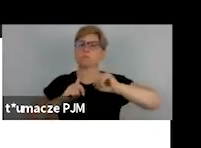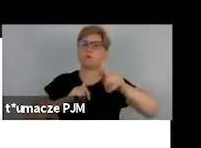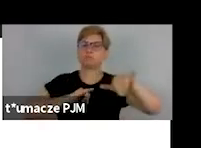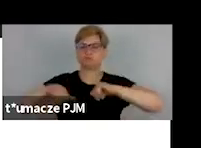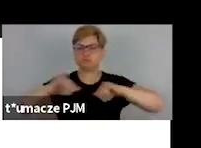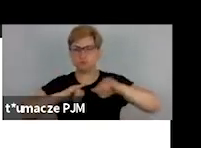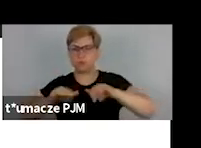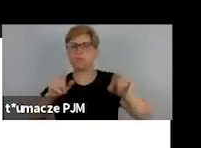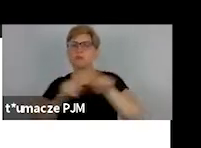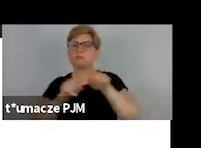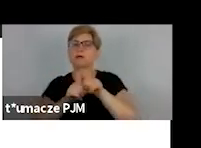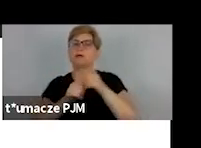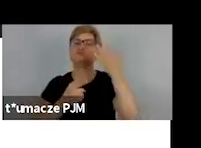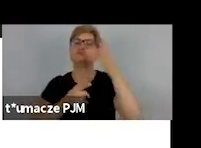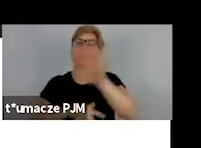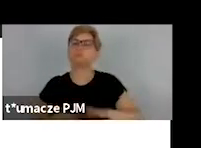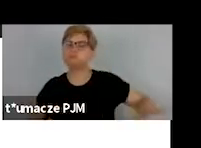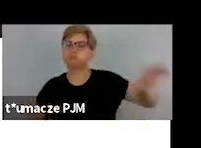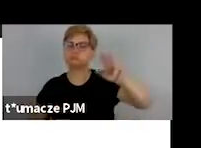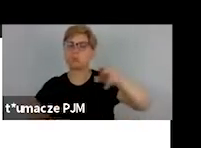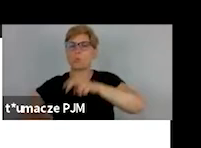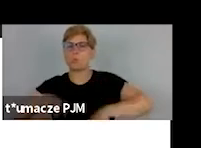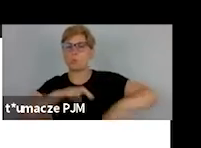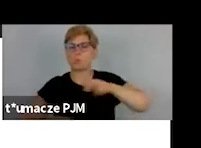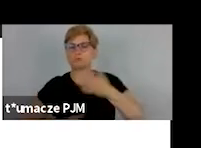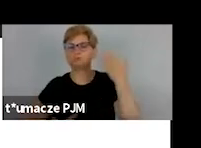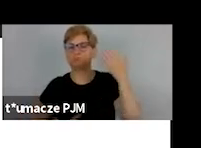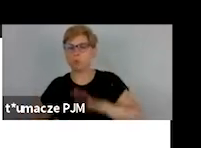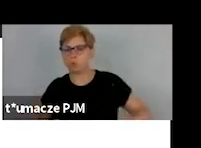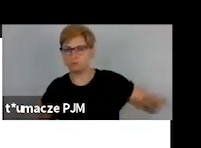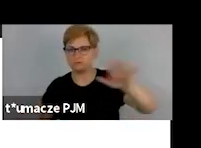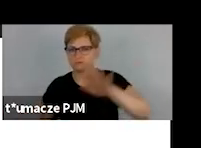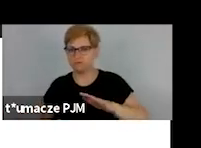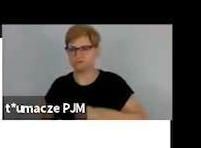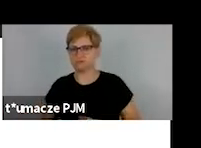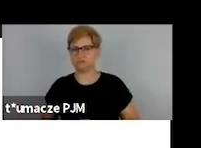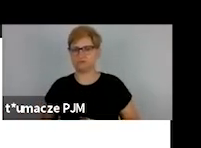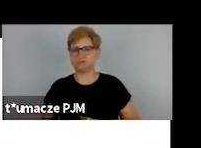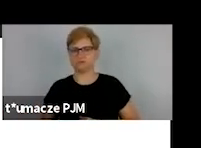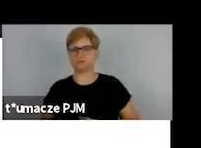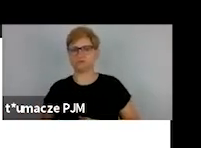did because it served as an inspiration to all of us. Next slide, please.